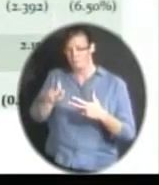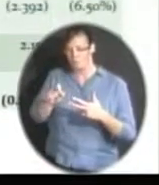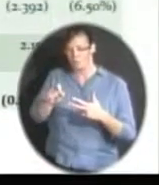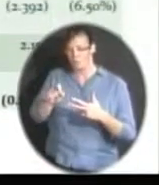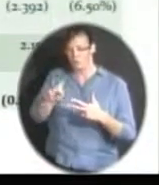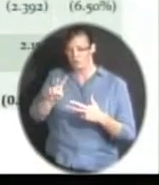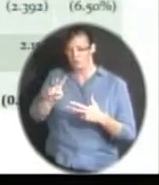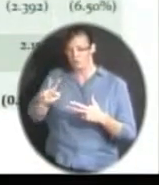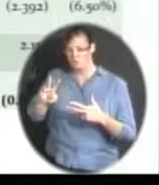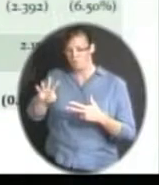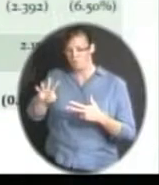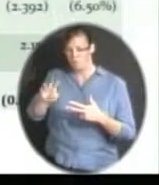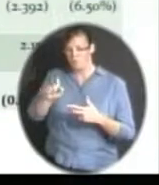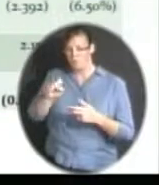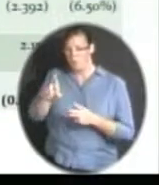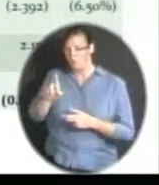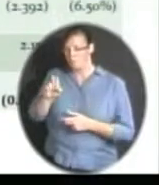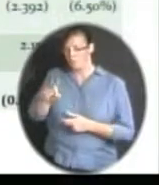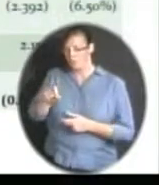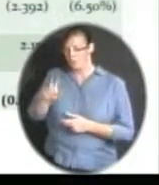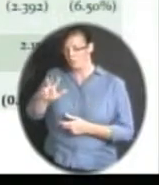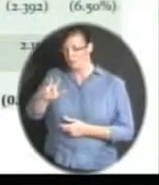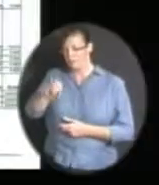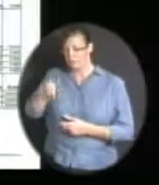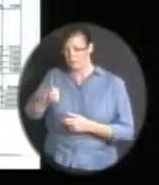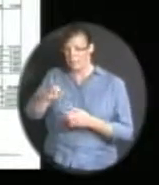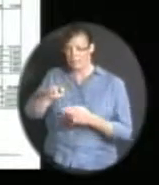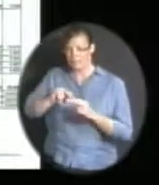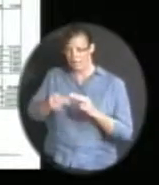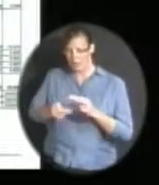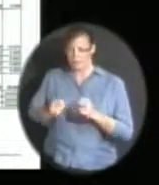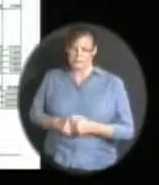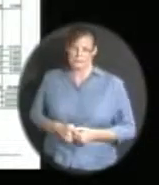or 0.3% decrease in the rate.